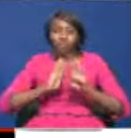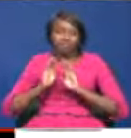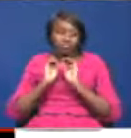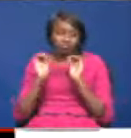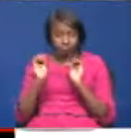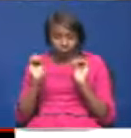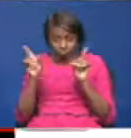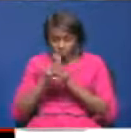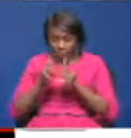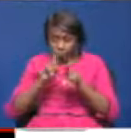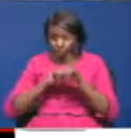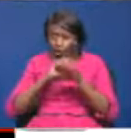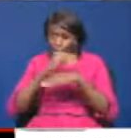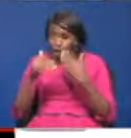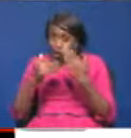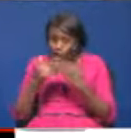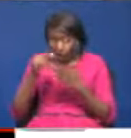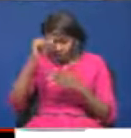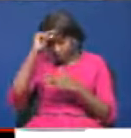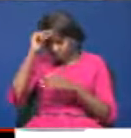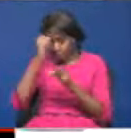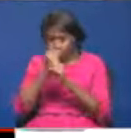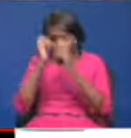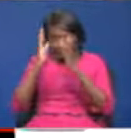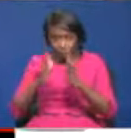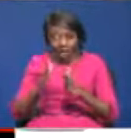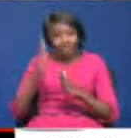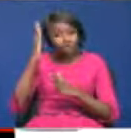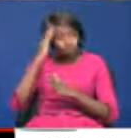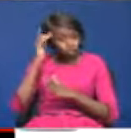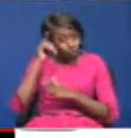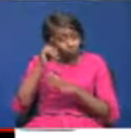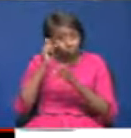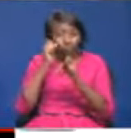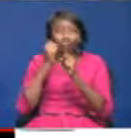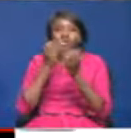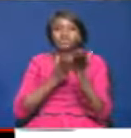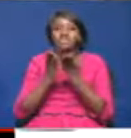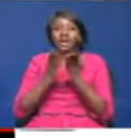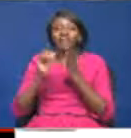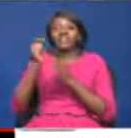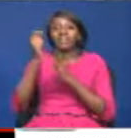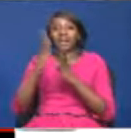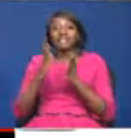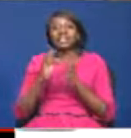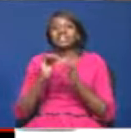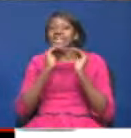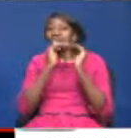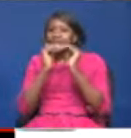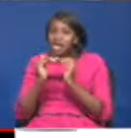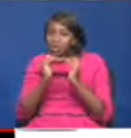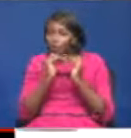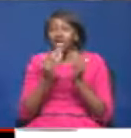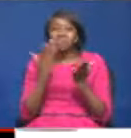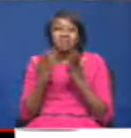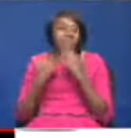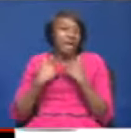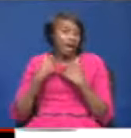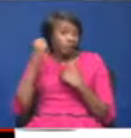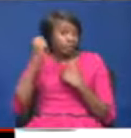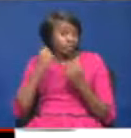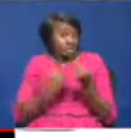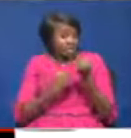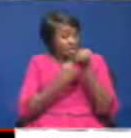must understand that they serve Kenyans equally, irrespective of their political affiliation or any